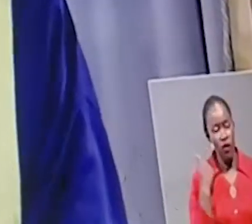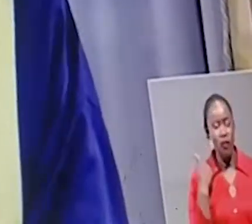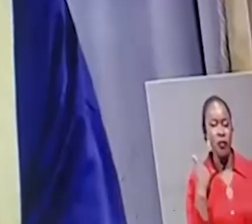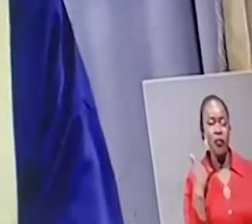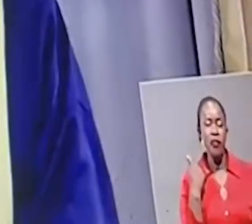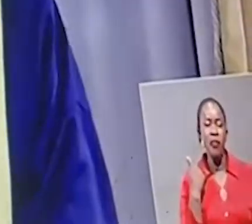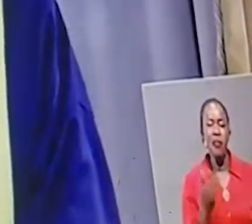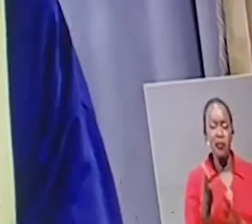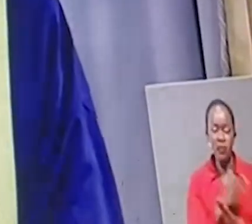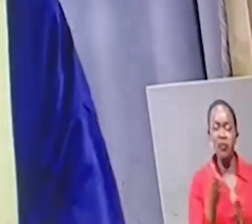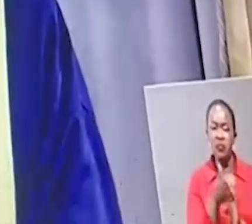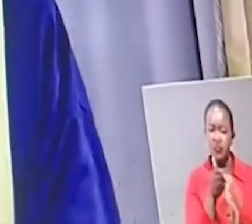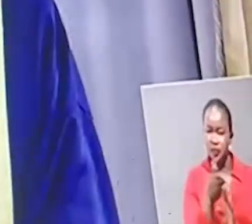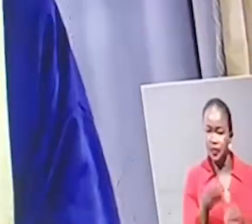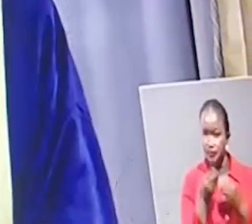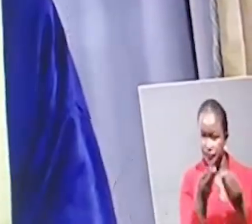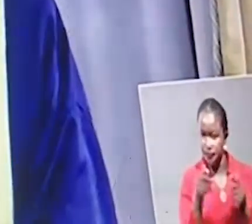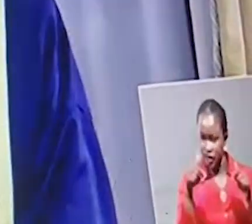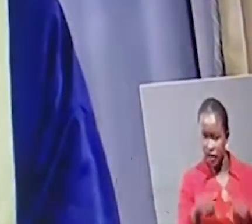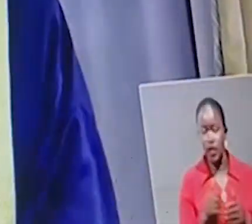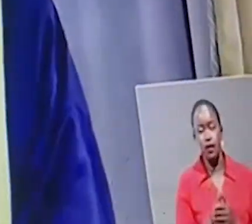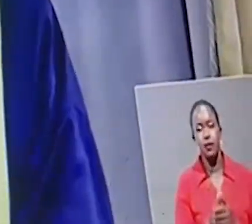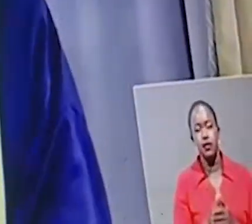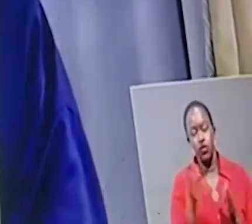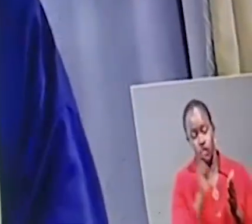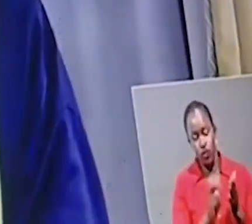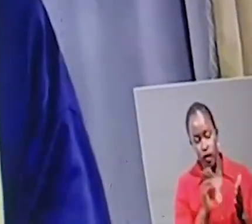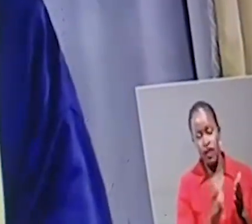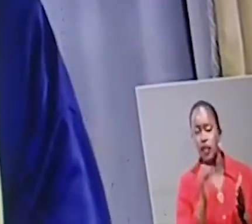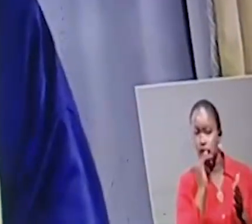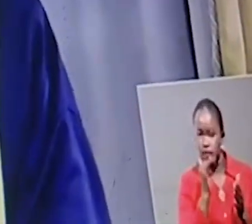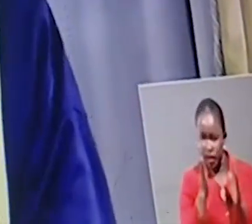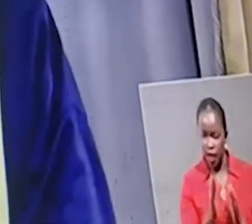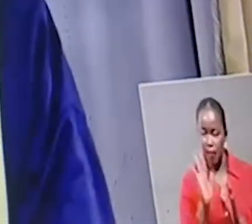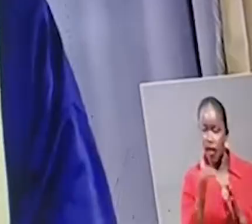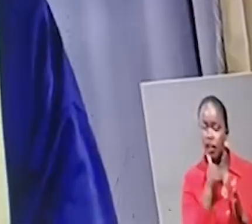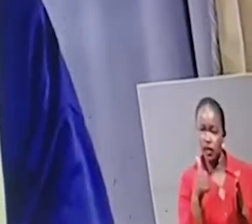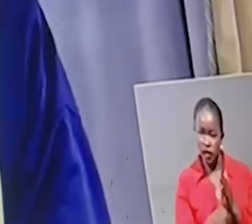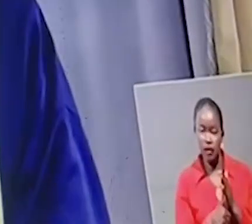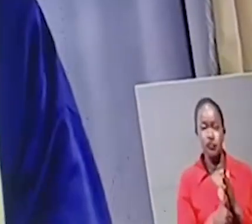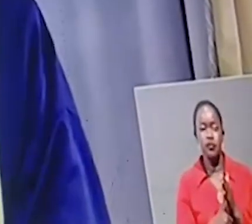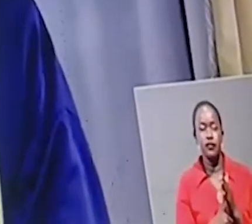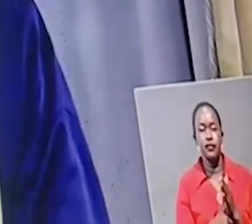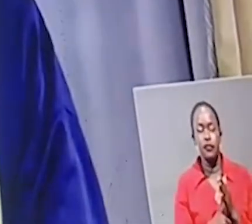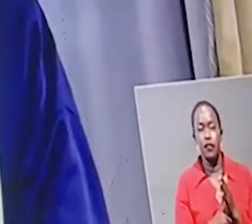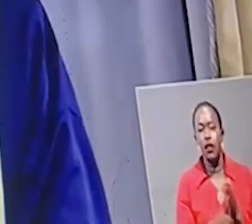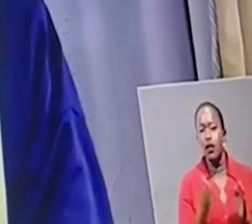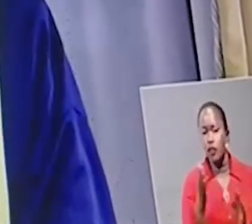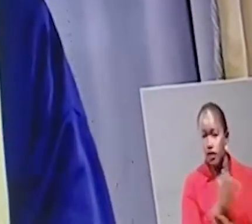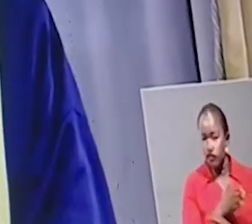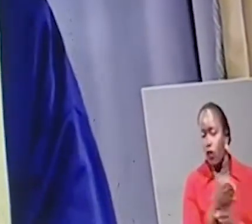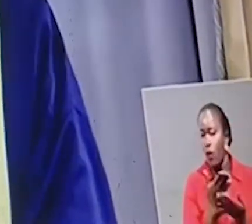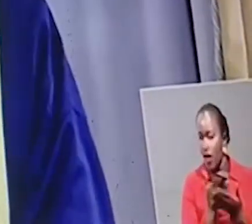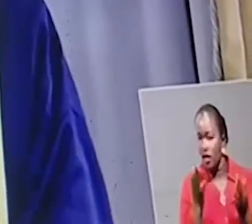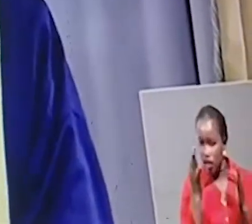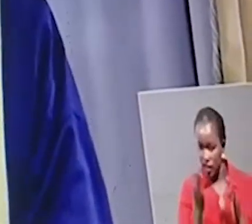I made here, by reading the Speaker's letter, which had already been communicated, before an item